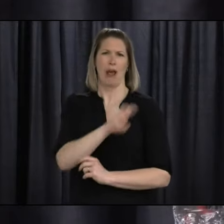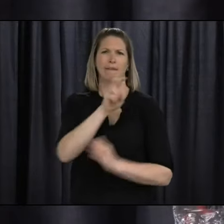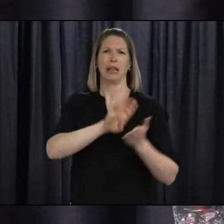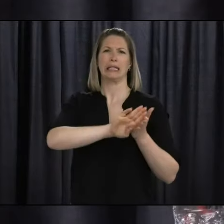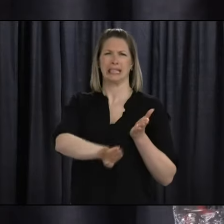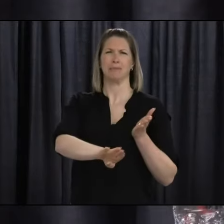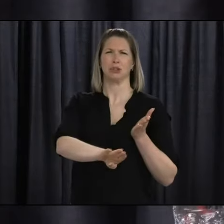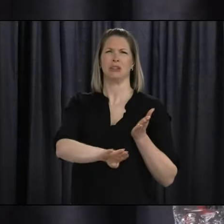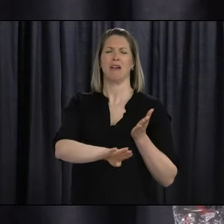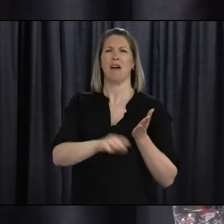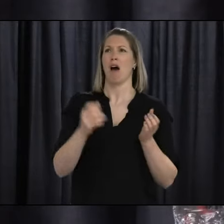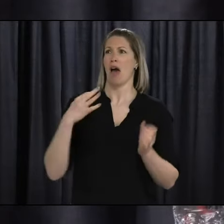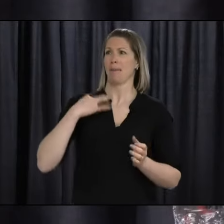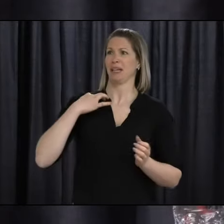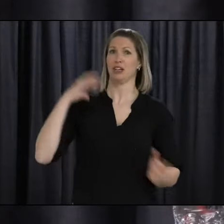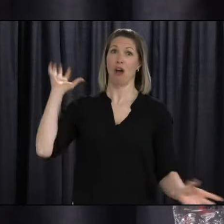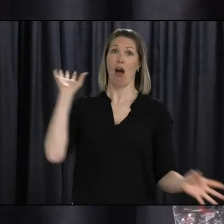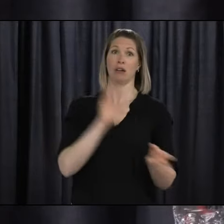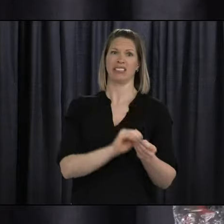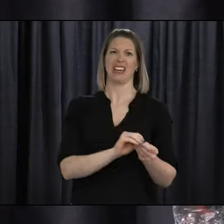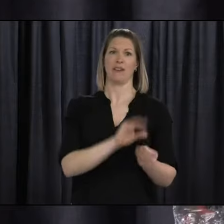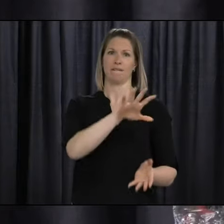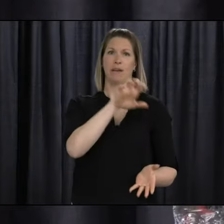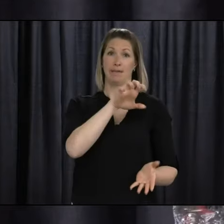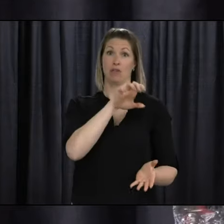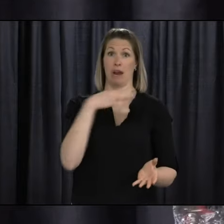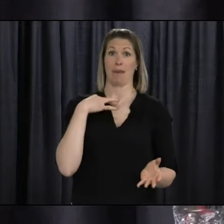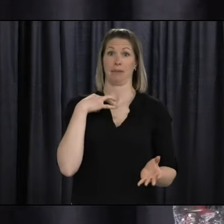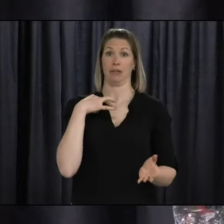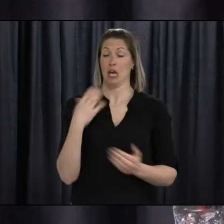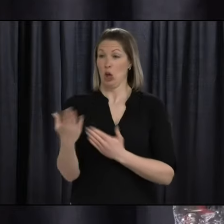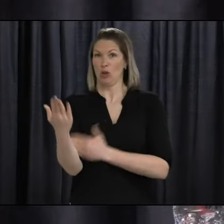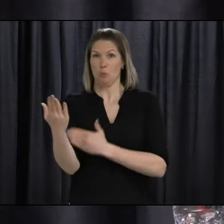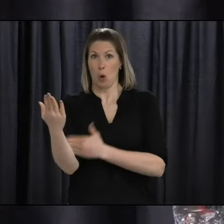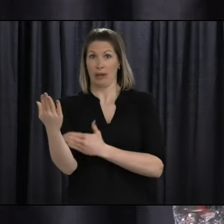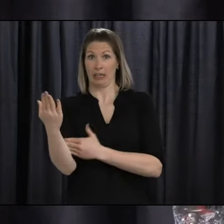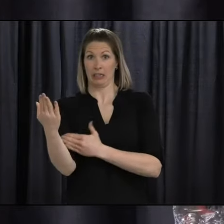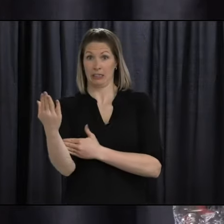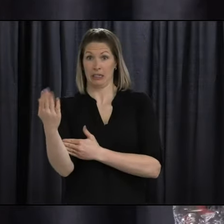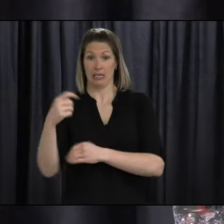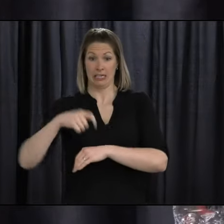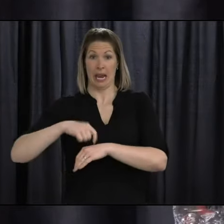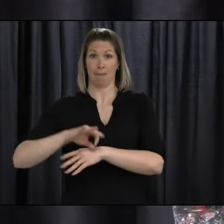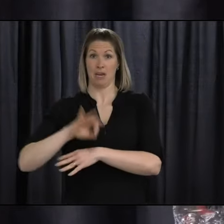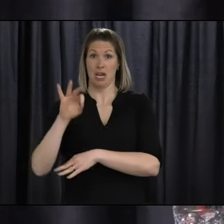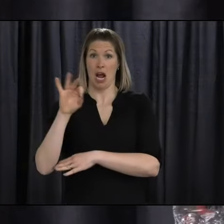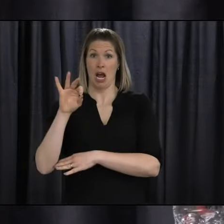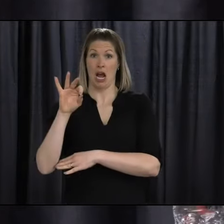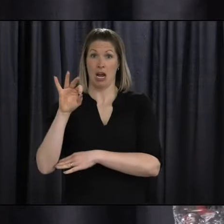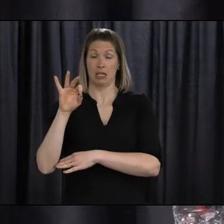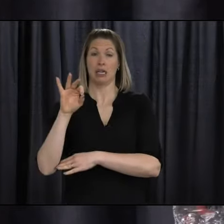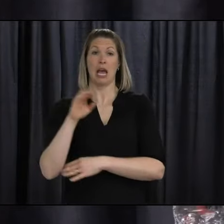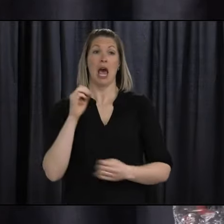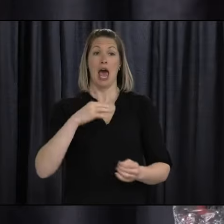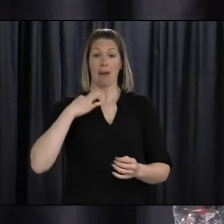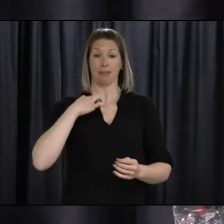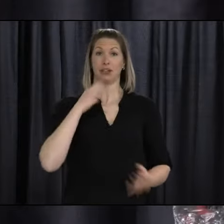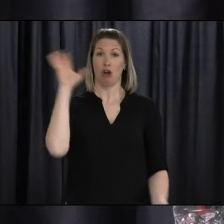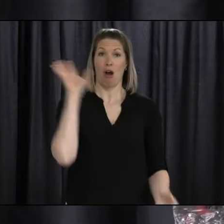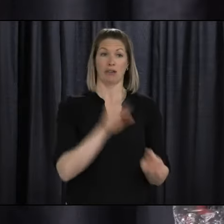500 applications. Well, as of 9 o'clock this morning, that number had increased to 1,336.